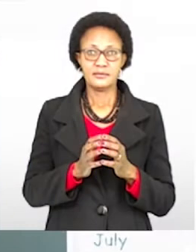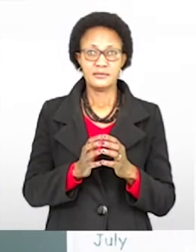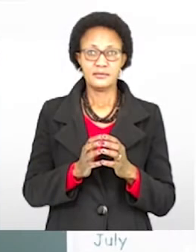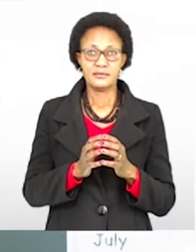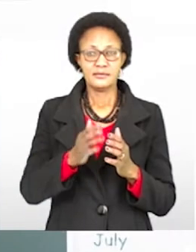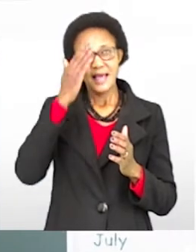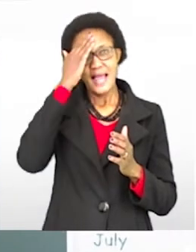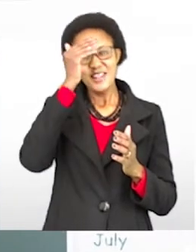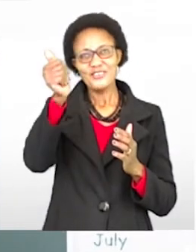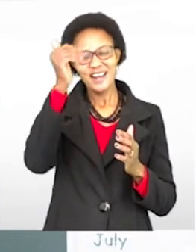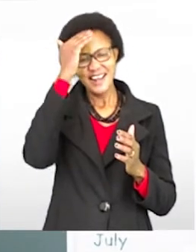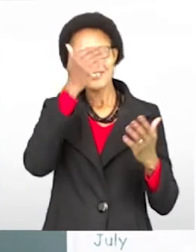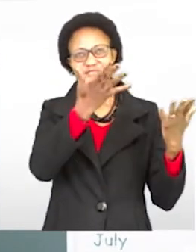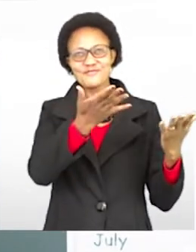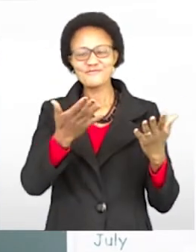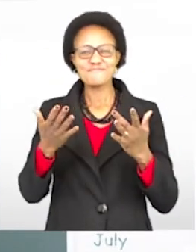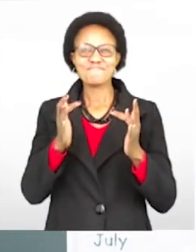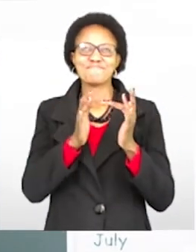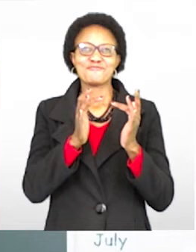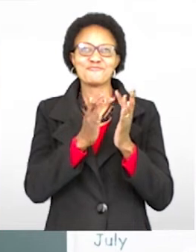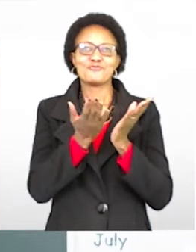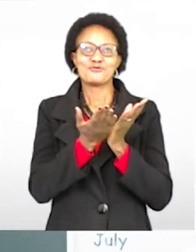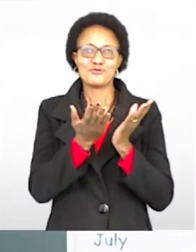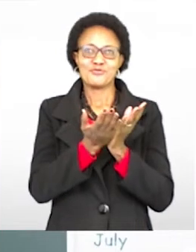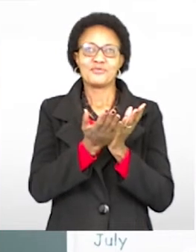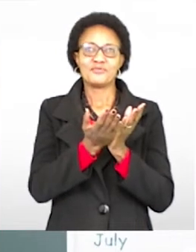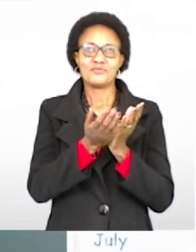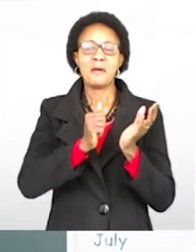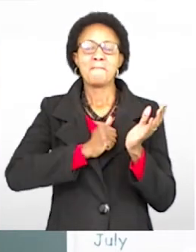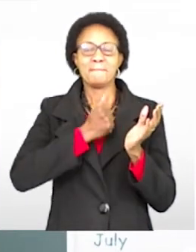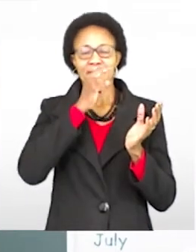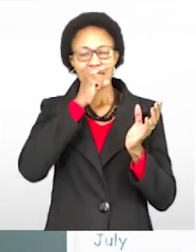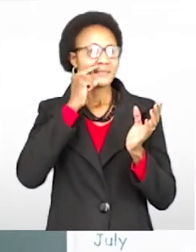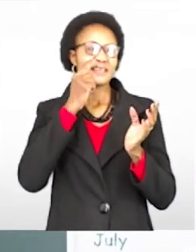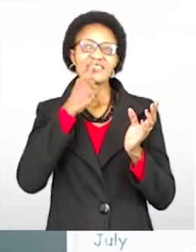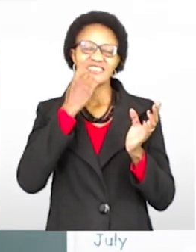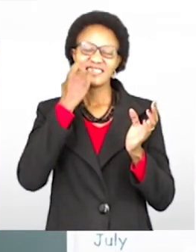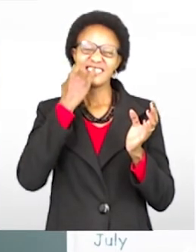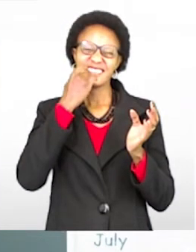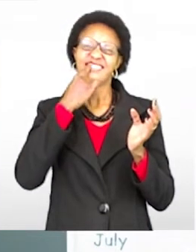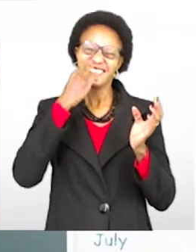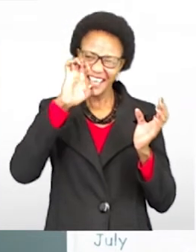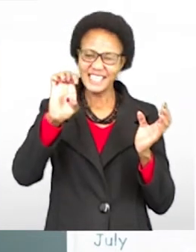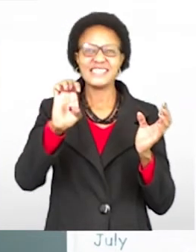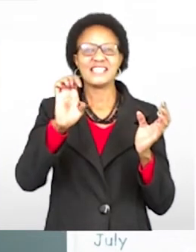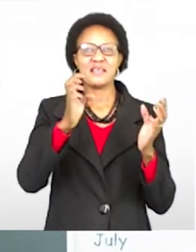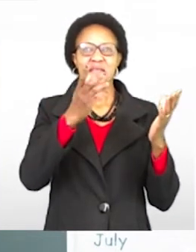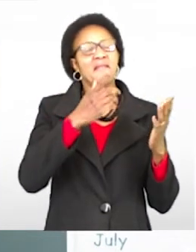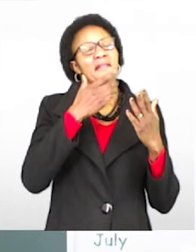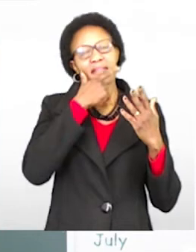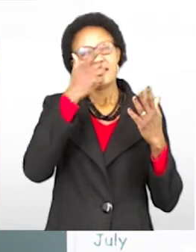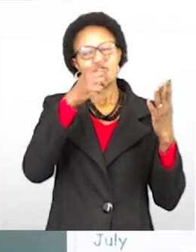Hello everyone and welcome to My Zone Online School. My name is Teacher Mutsa and thank you for joining me